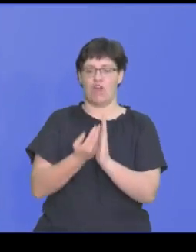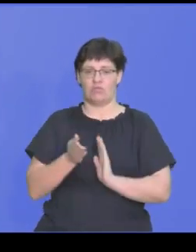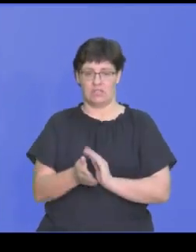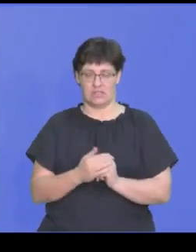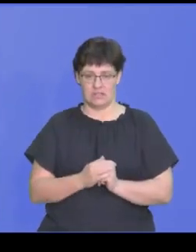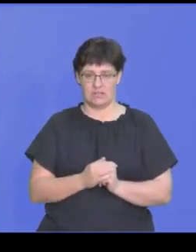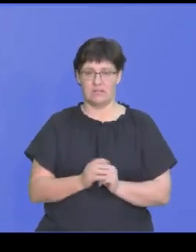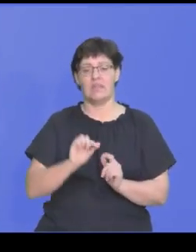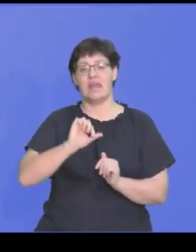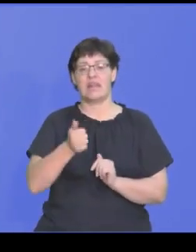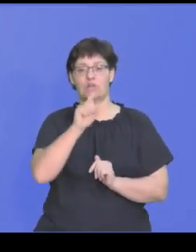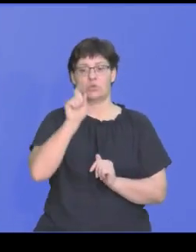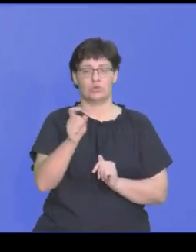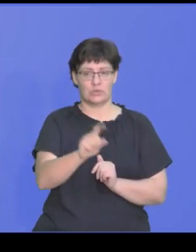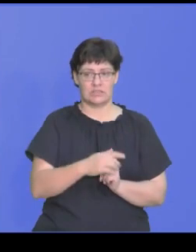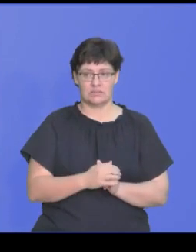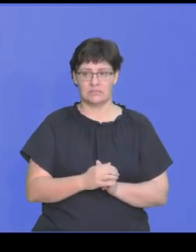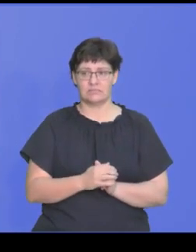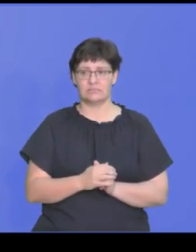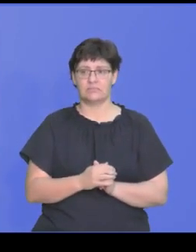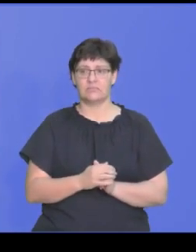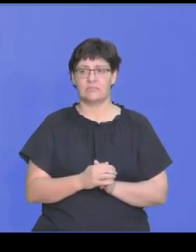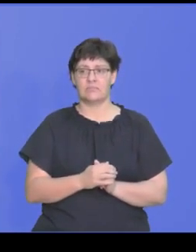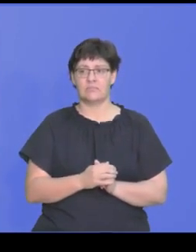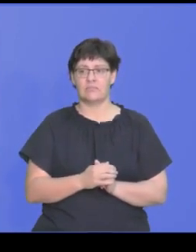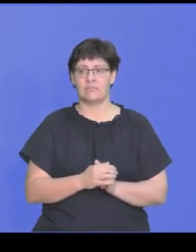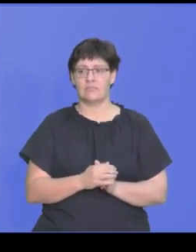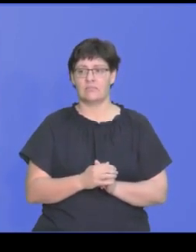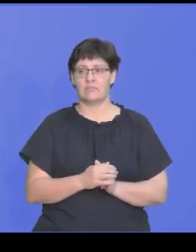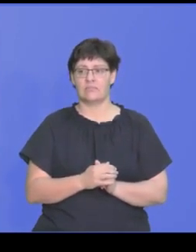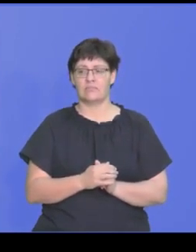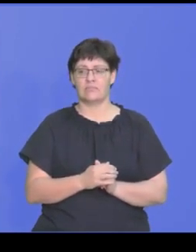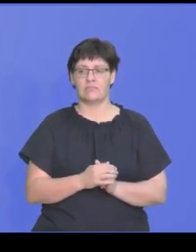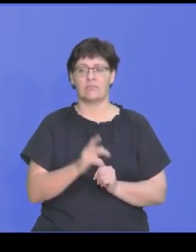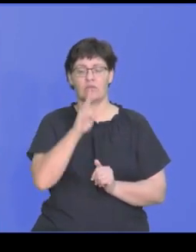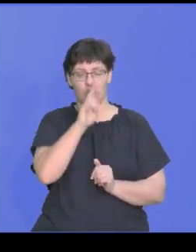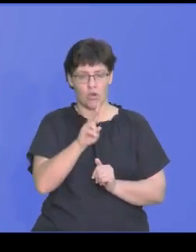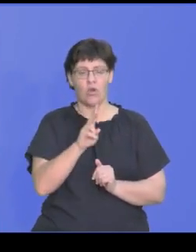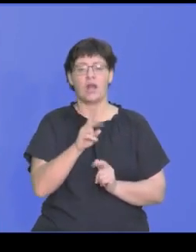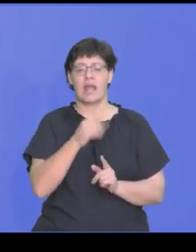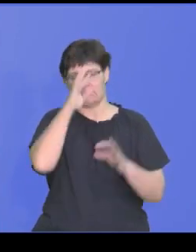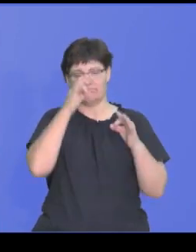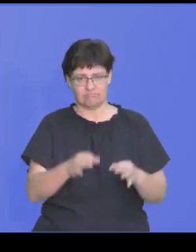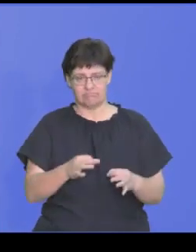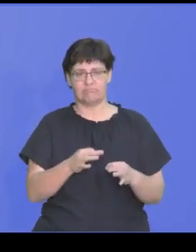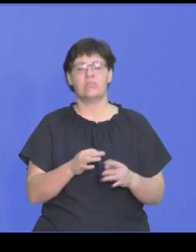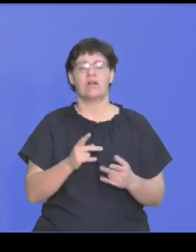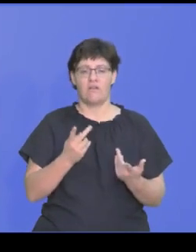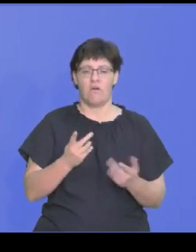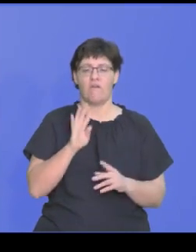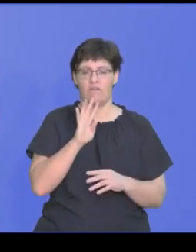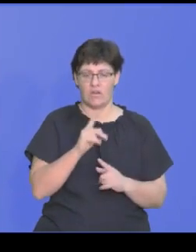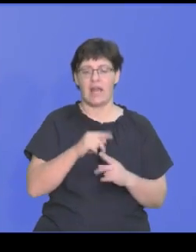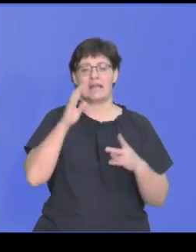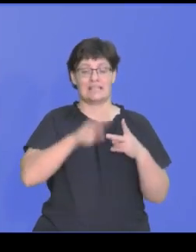So he eventually decides to take out a personal loan. Okay, the second part. The total monthly amount that he will have to pay for his loan.